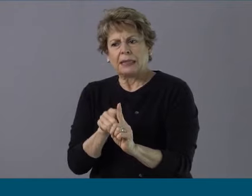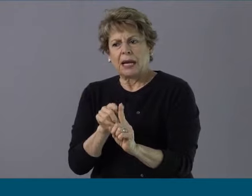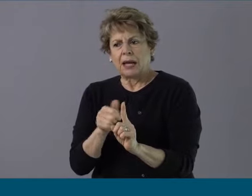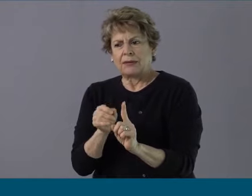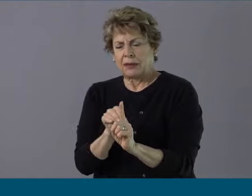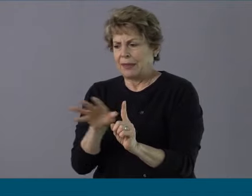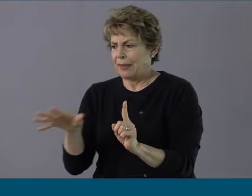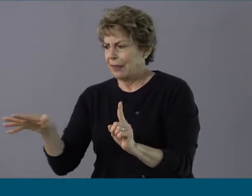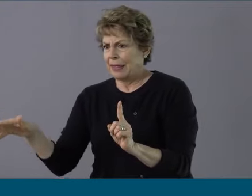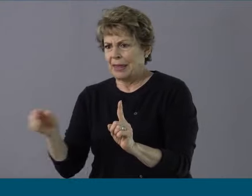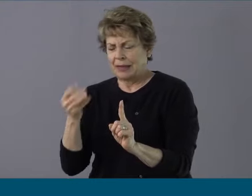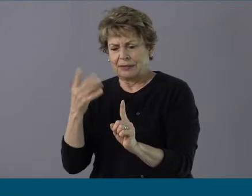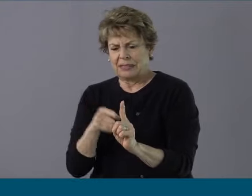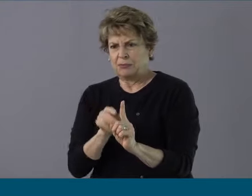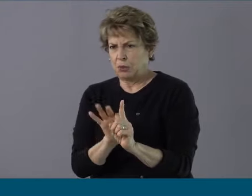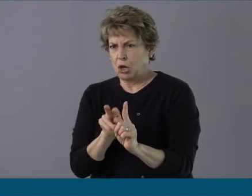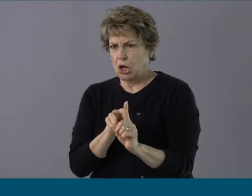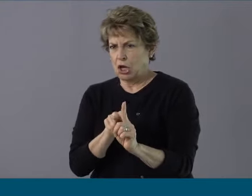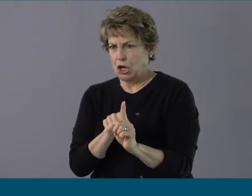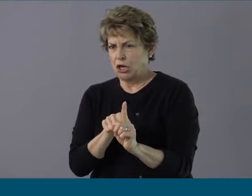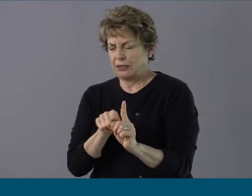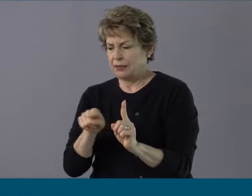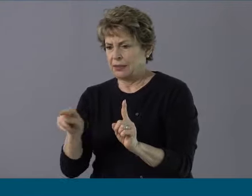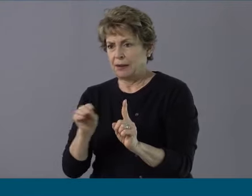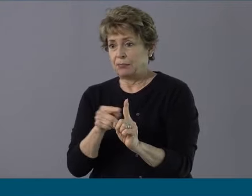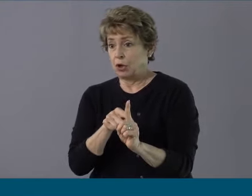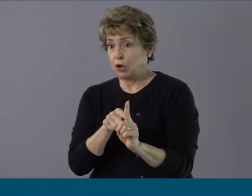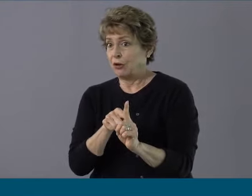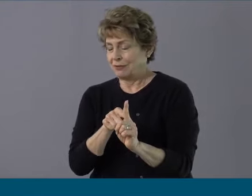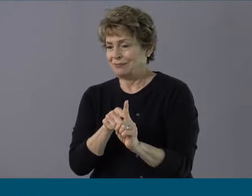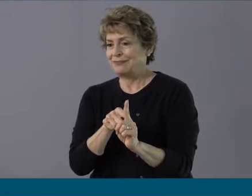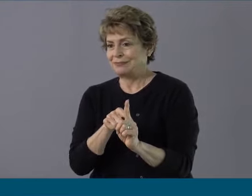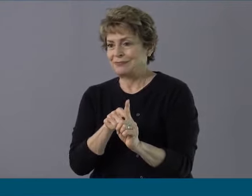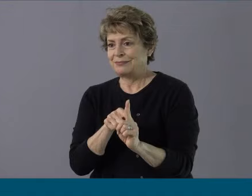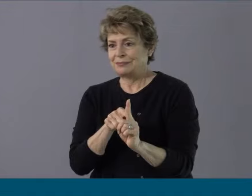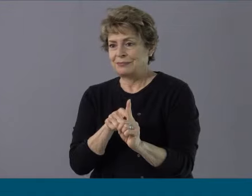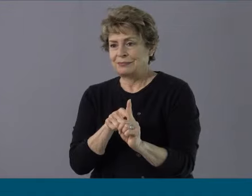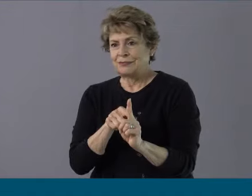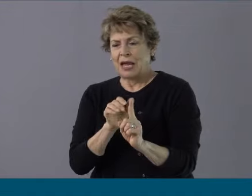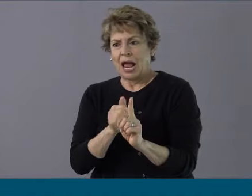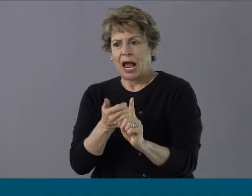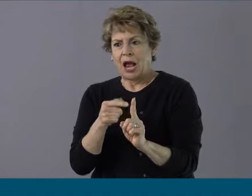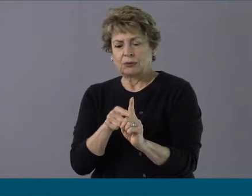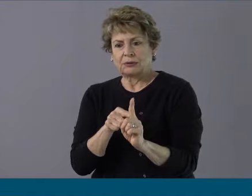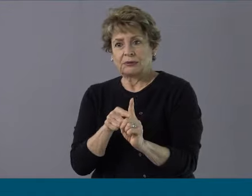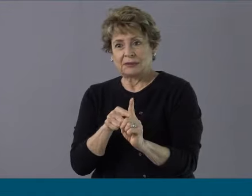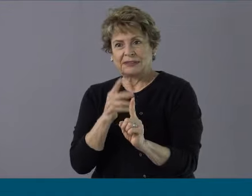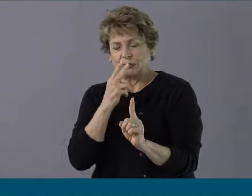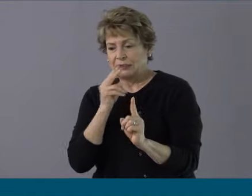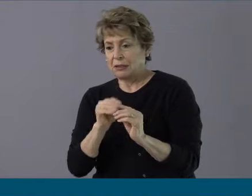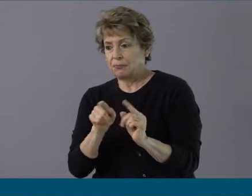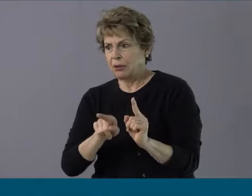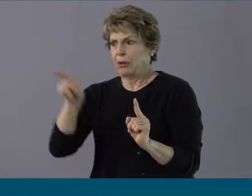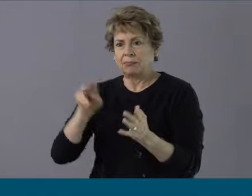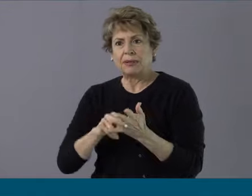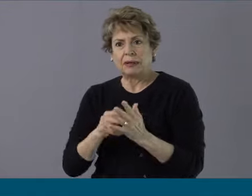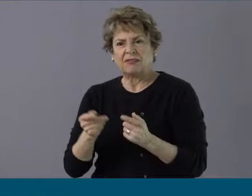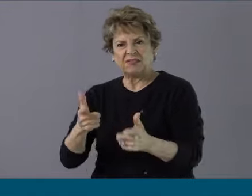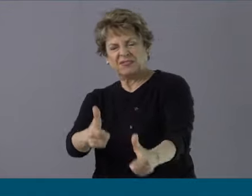spread. If you remember, I shared this on June 29th. We were at